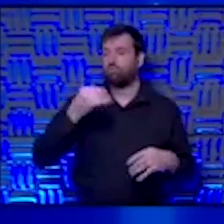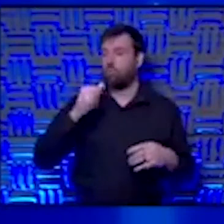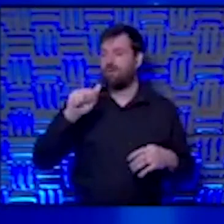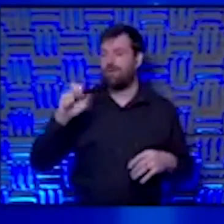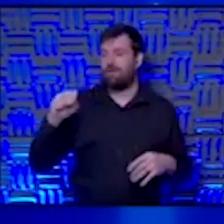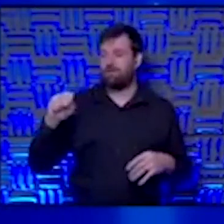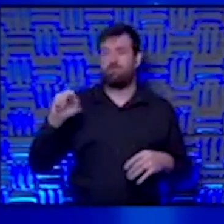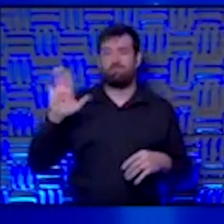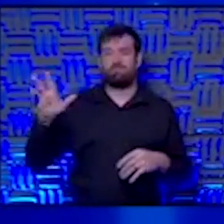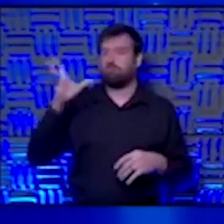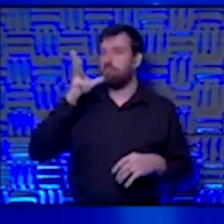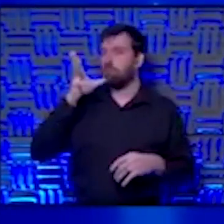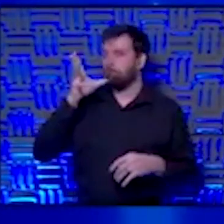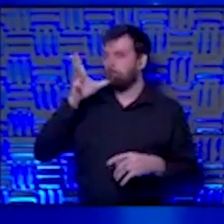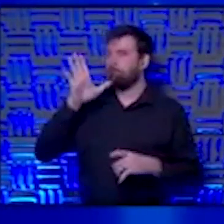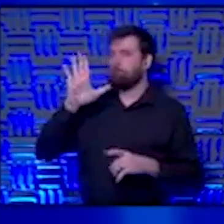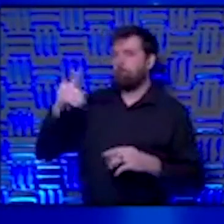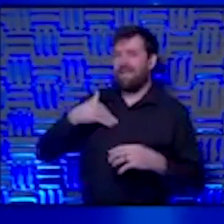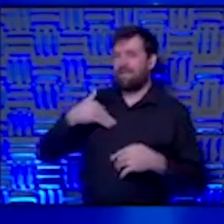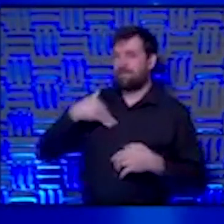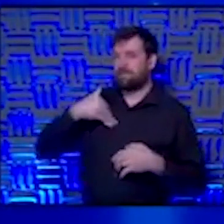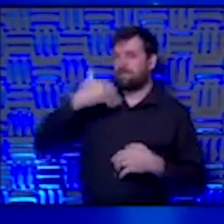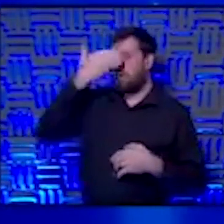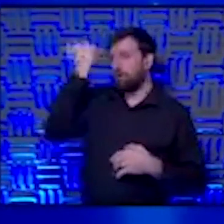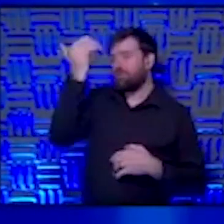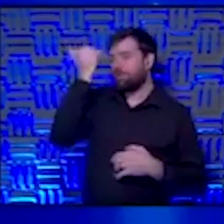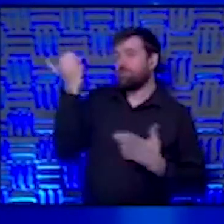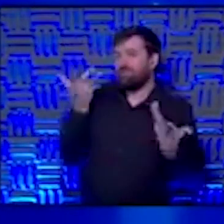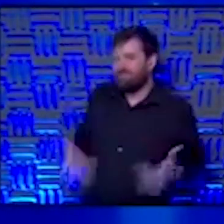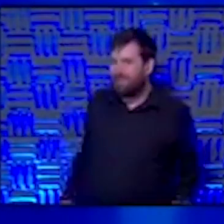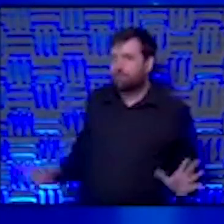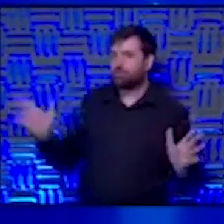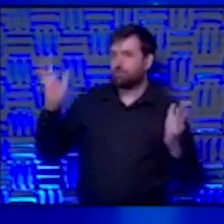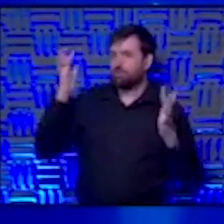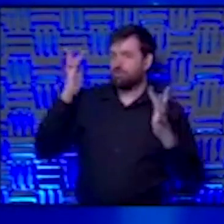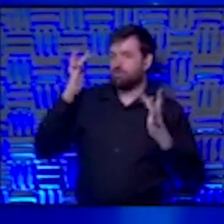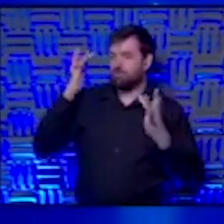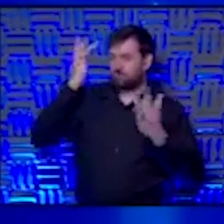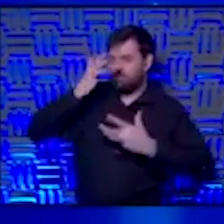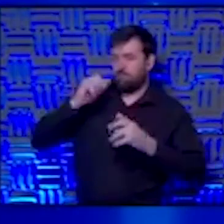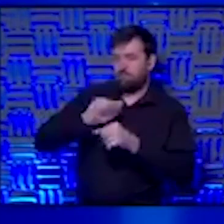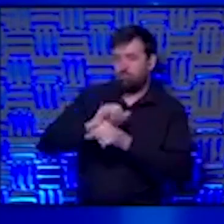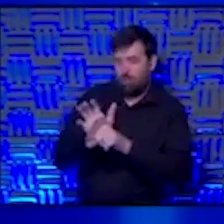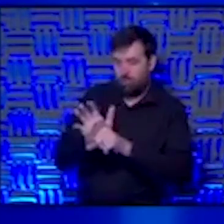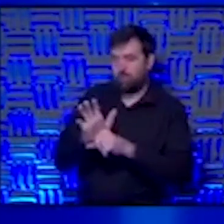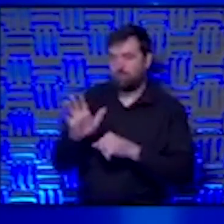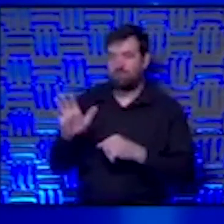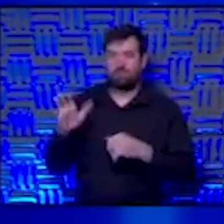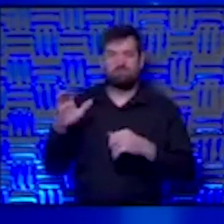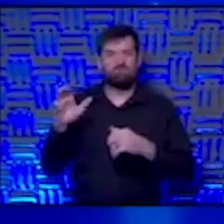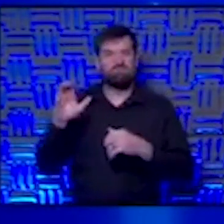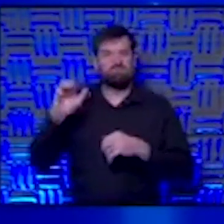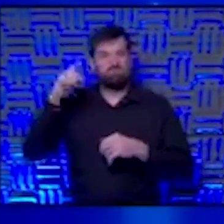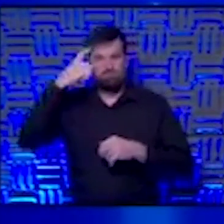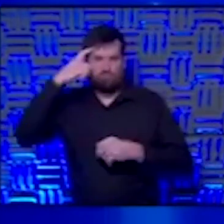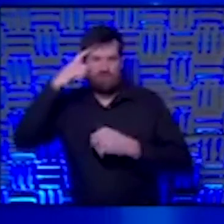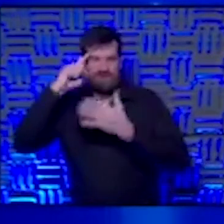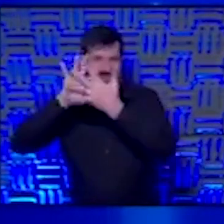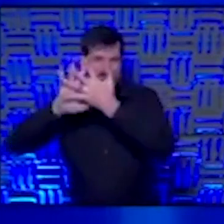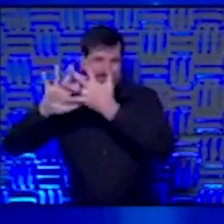says her mom has Alzheimer's and had COVID already. Her brain fog is awful. I've heard that COVID